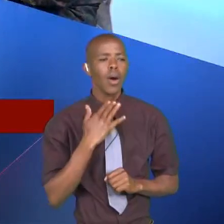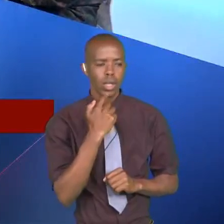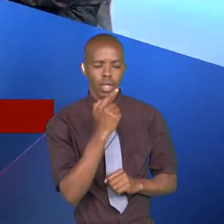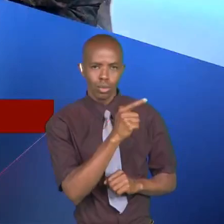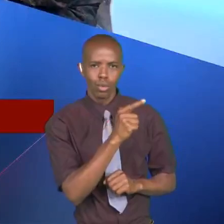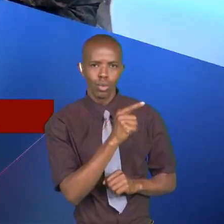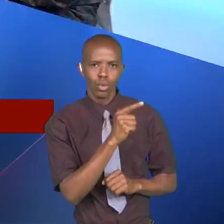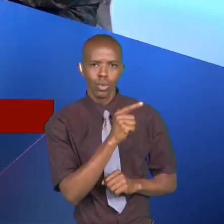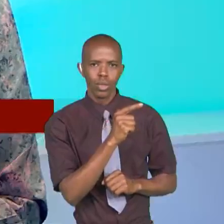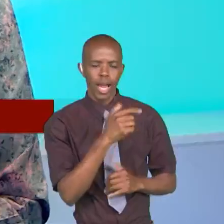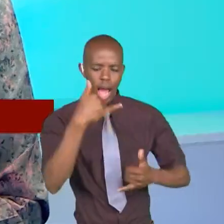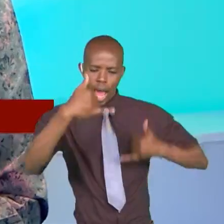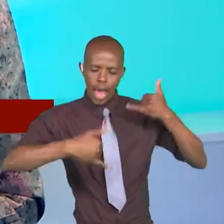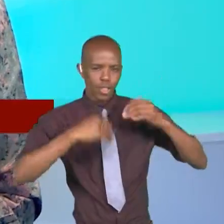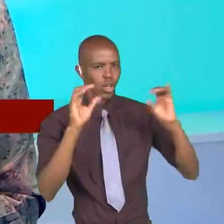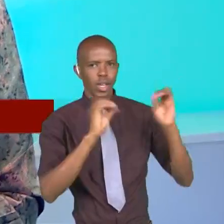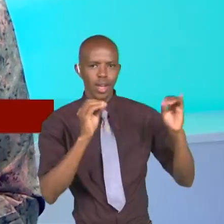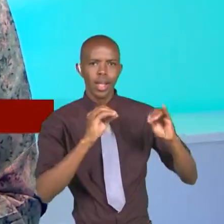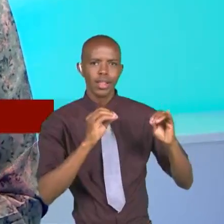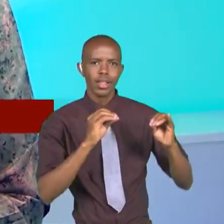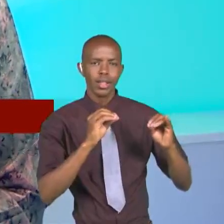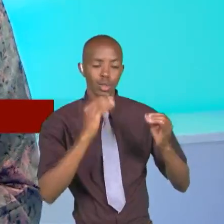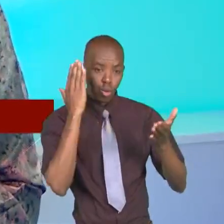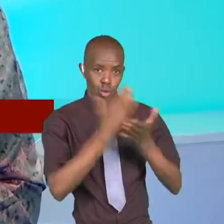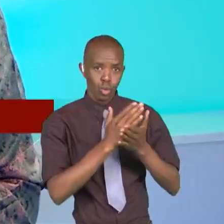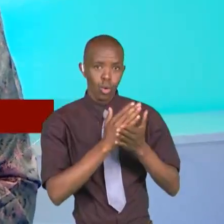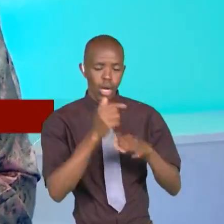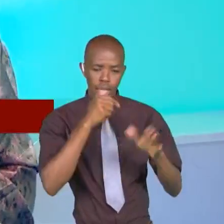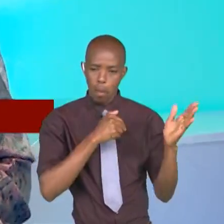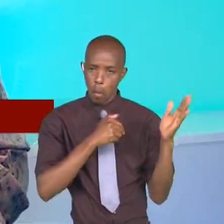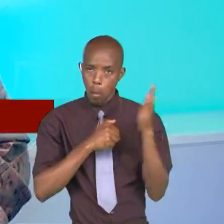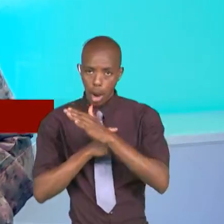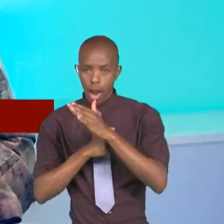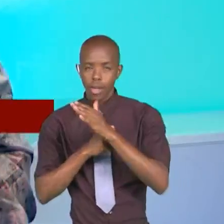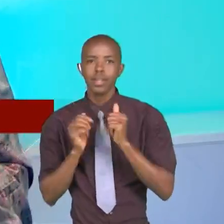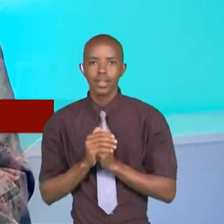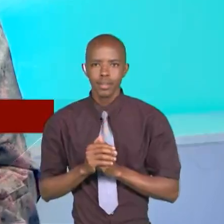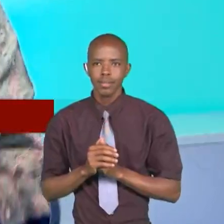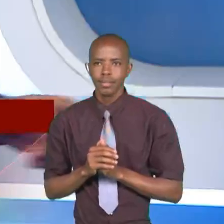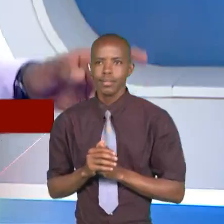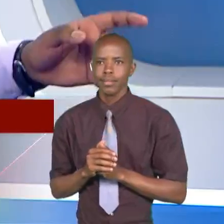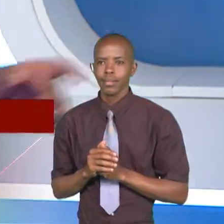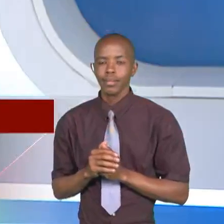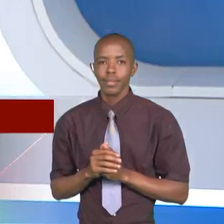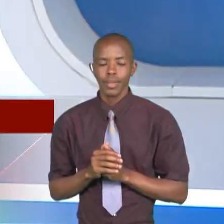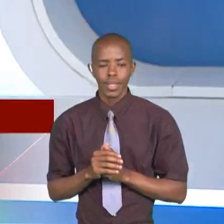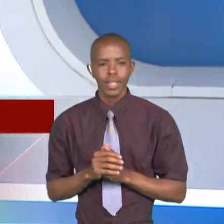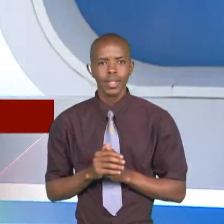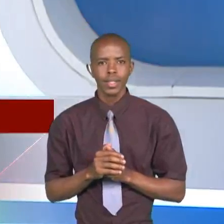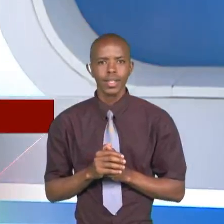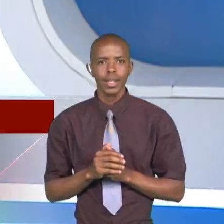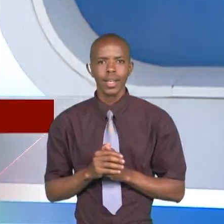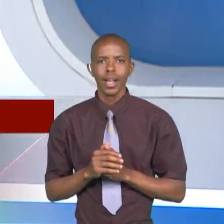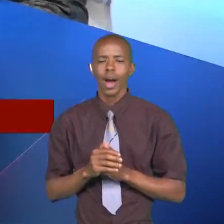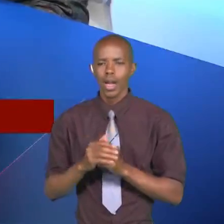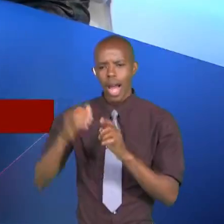This one is, he cannot enjoy it. I am telling you immediately he tries to come back. Honorable Gakuya does not want this conversation at all. You find very many